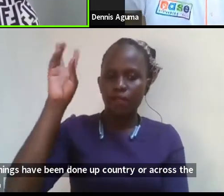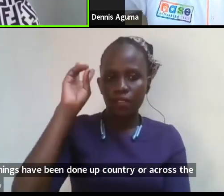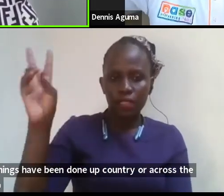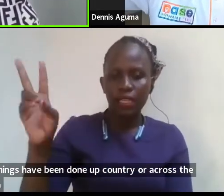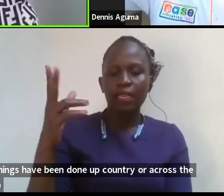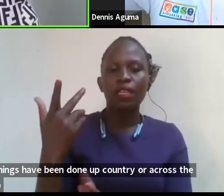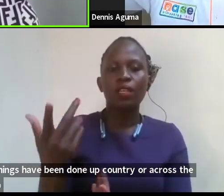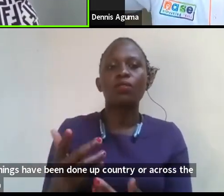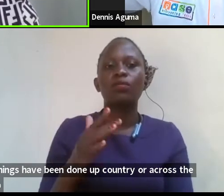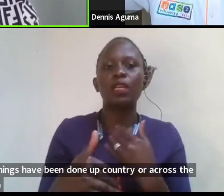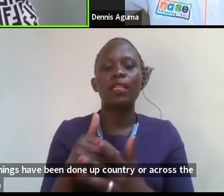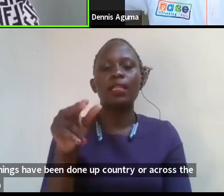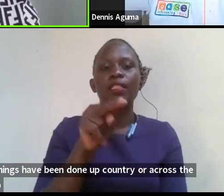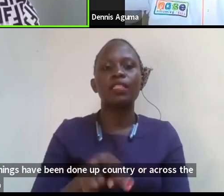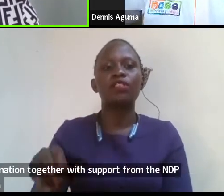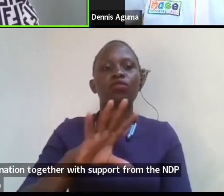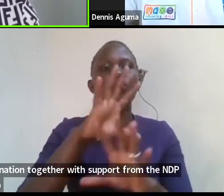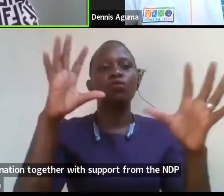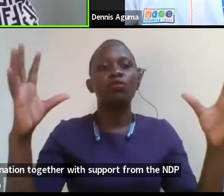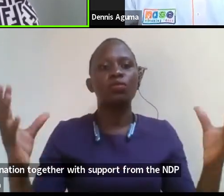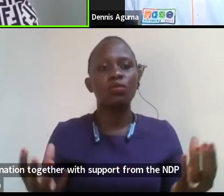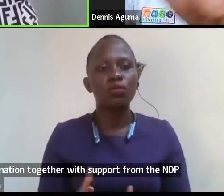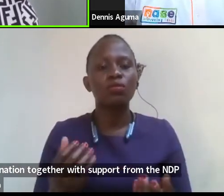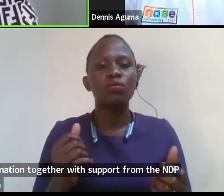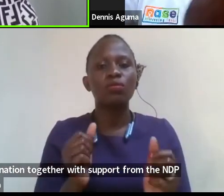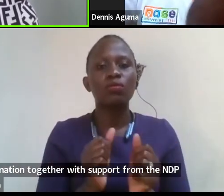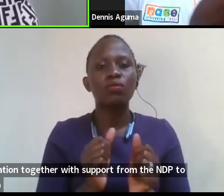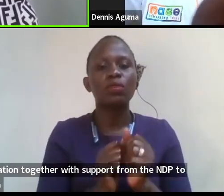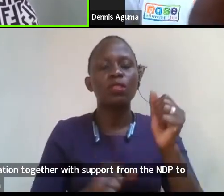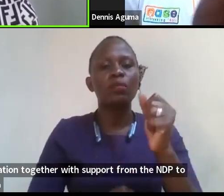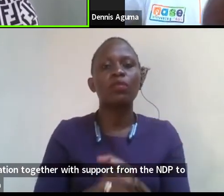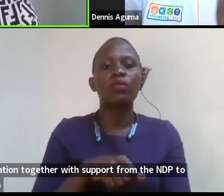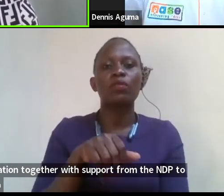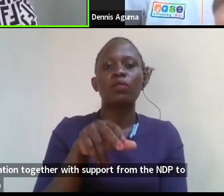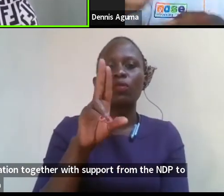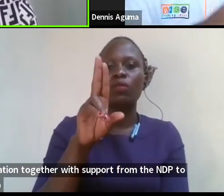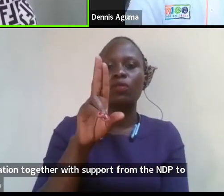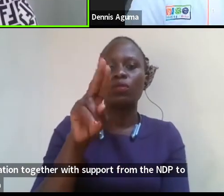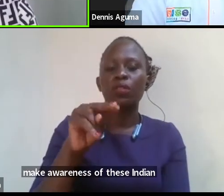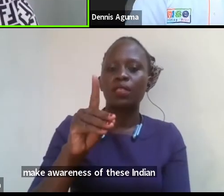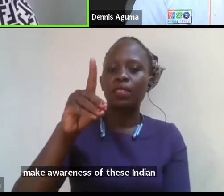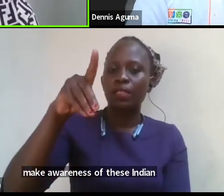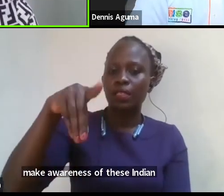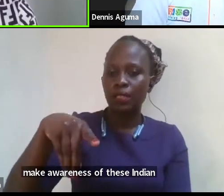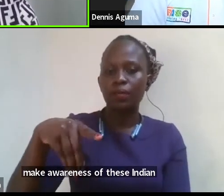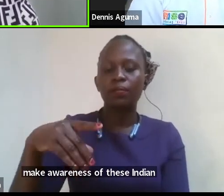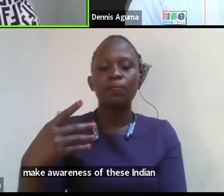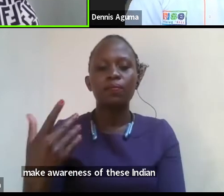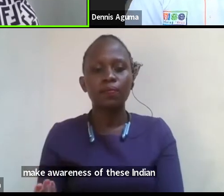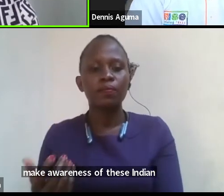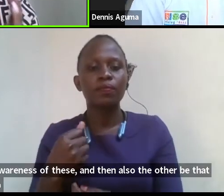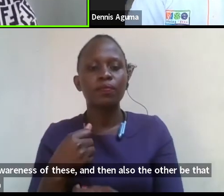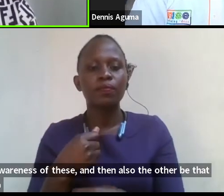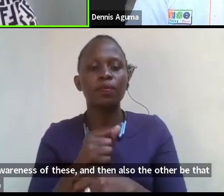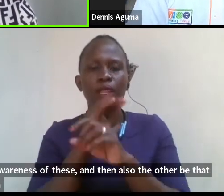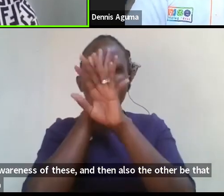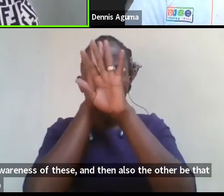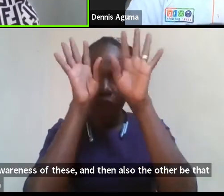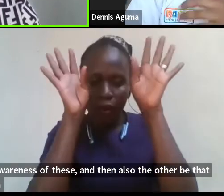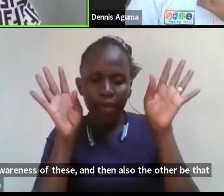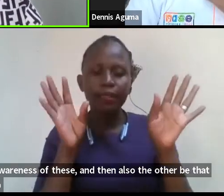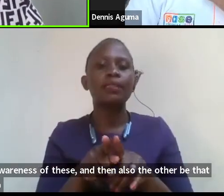from UNDP, to make awareness of this. And then also the other bit that the government is doing is